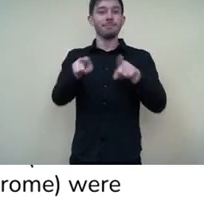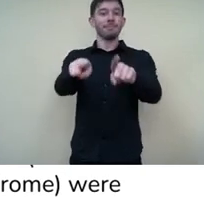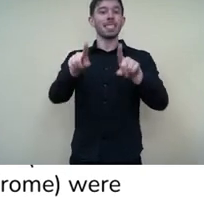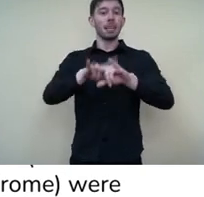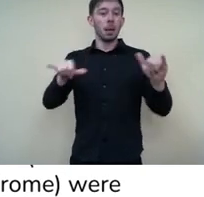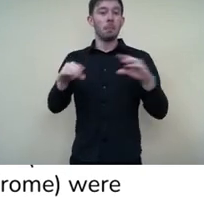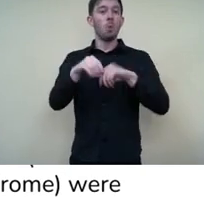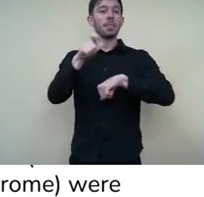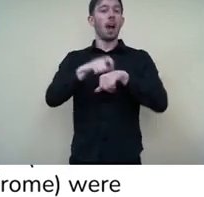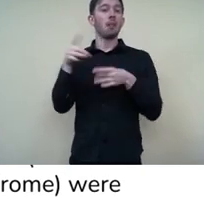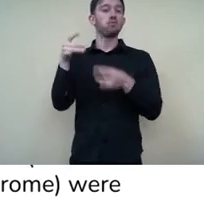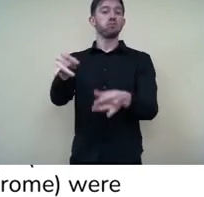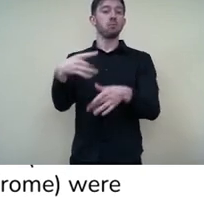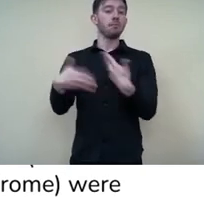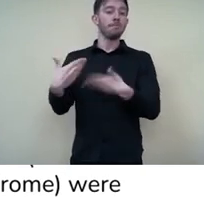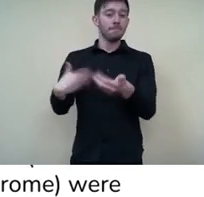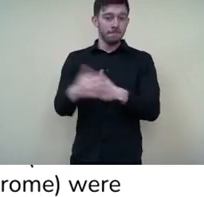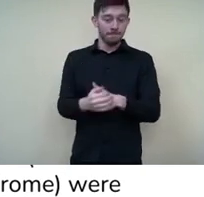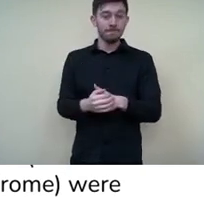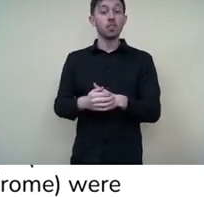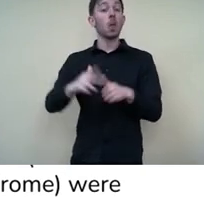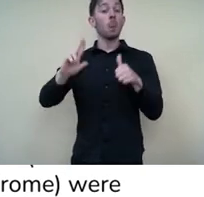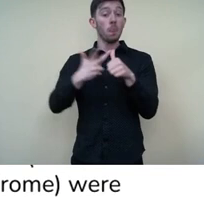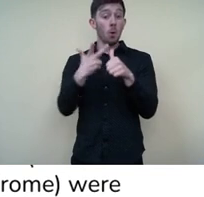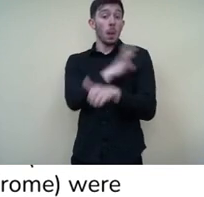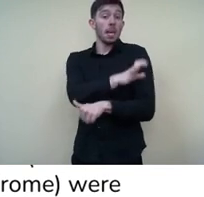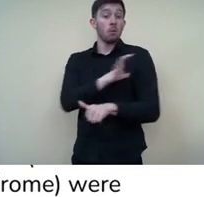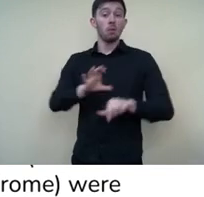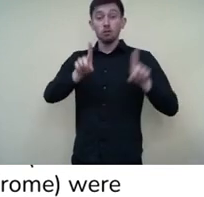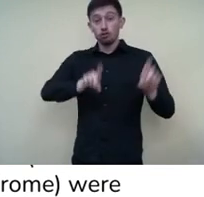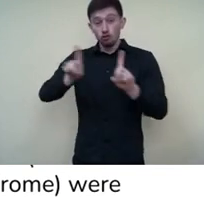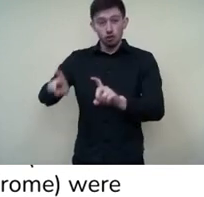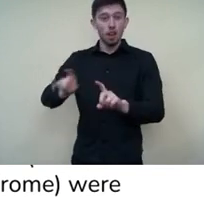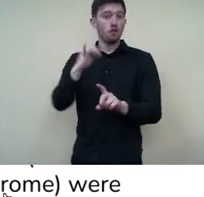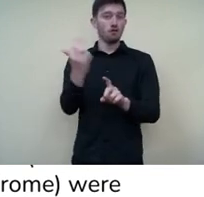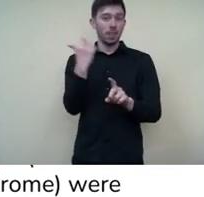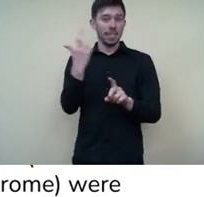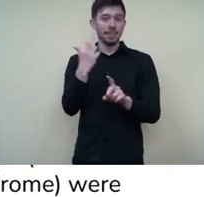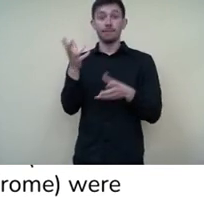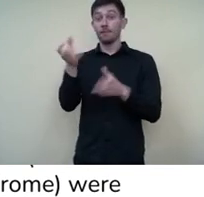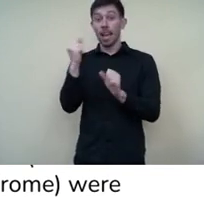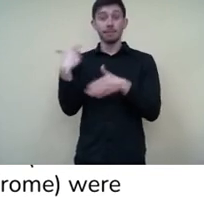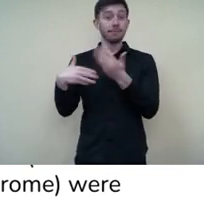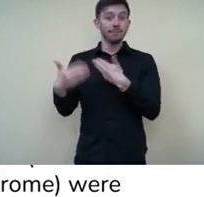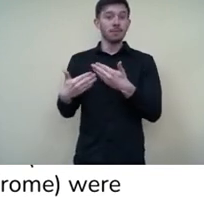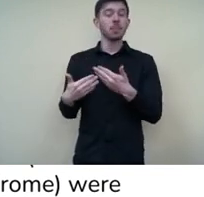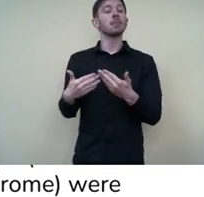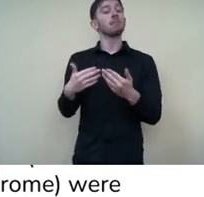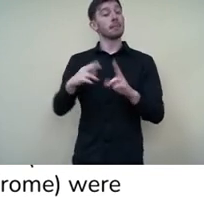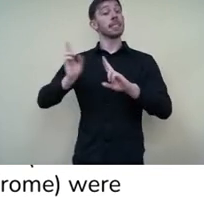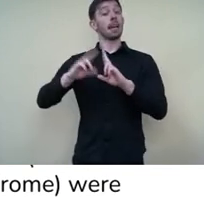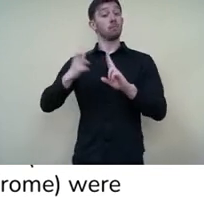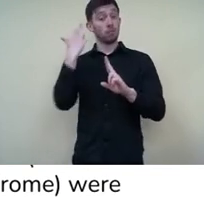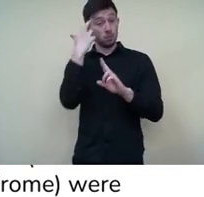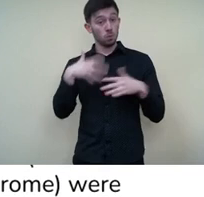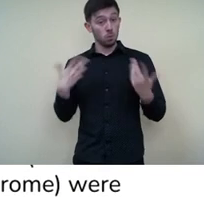time efficient. And so for the phase 3 clinical trial, there are a couple of reasons why this went so quickly, but one of the big ones is the fact